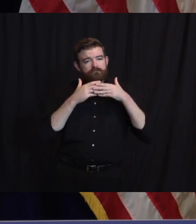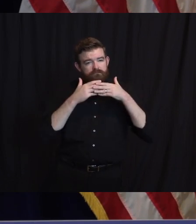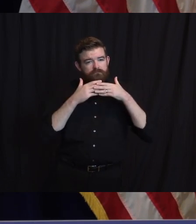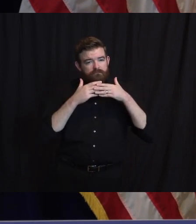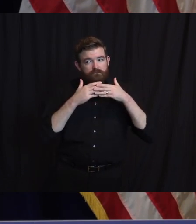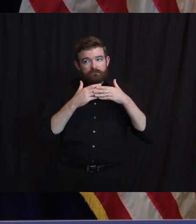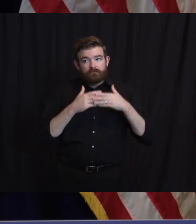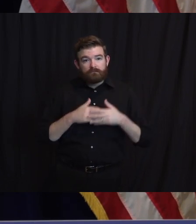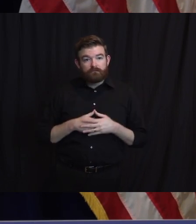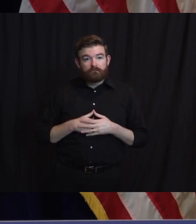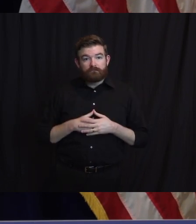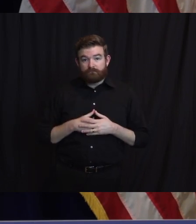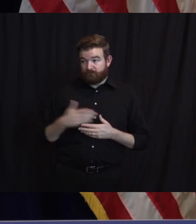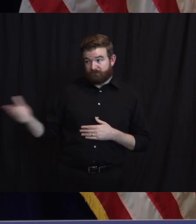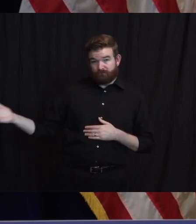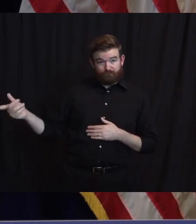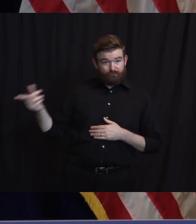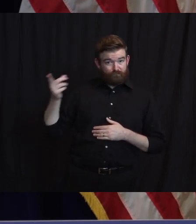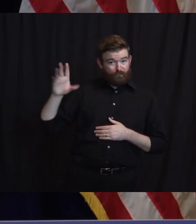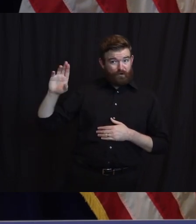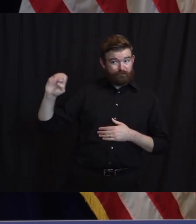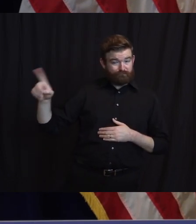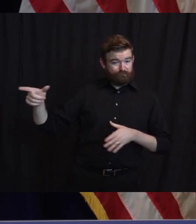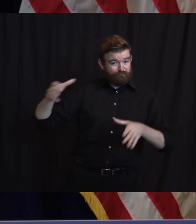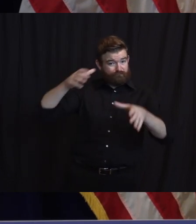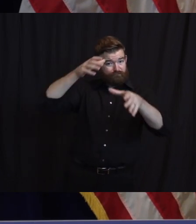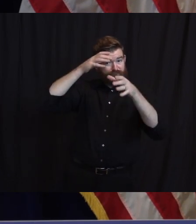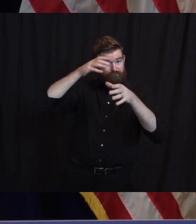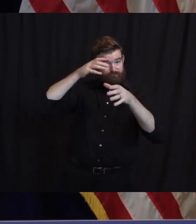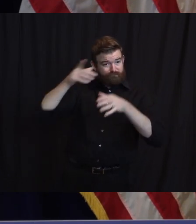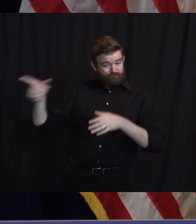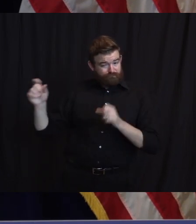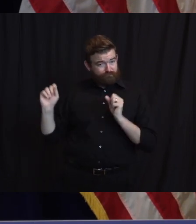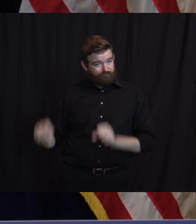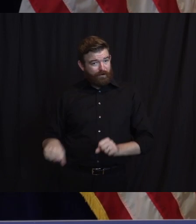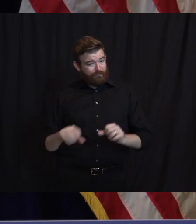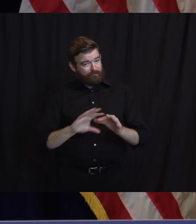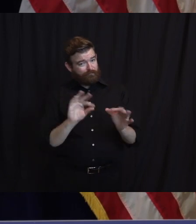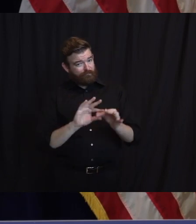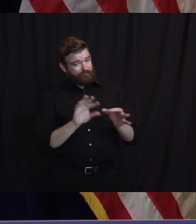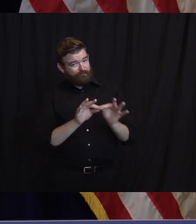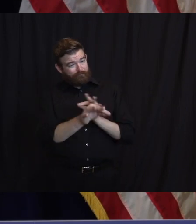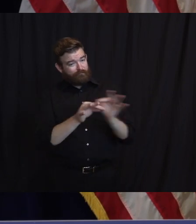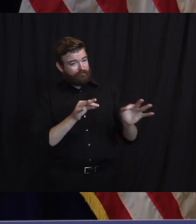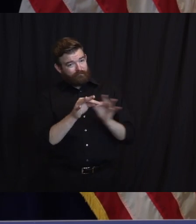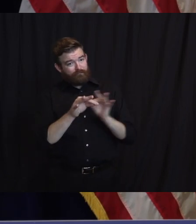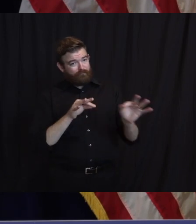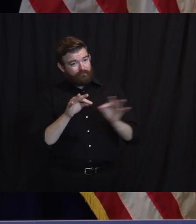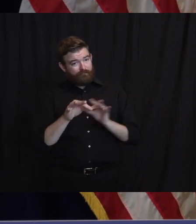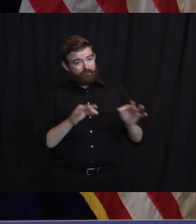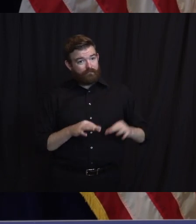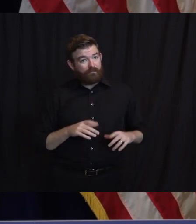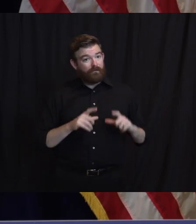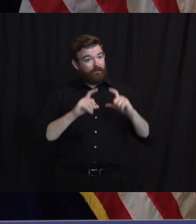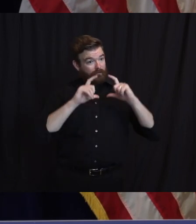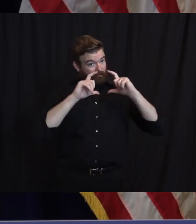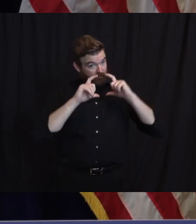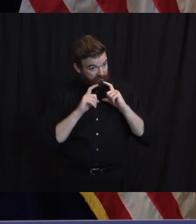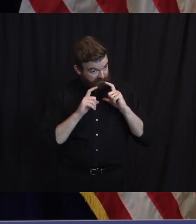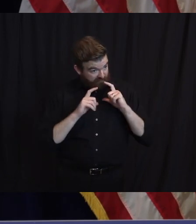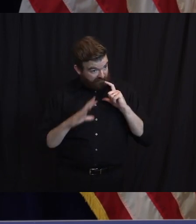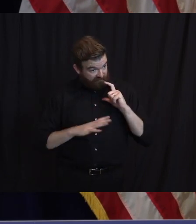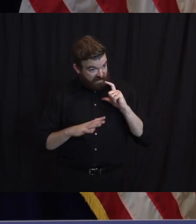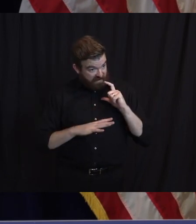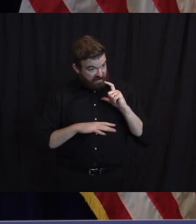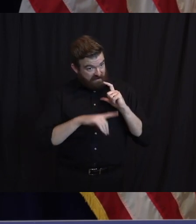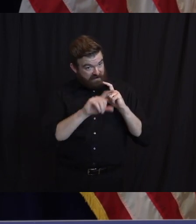apparently on many subjects, could spell out for us whether it's of any value at all to wear a mask but not have